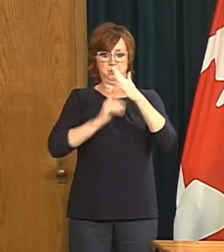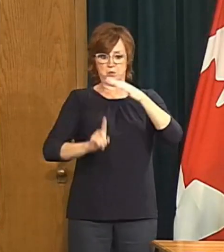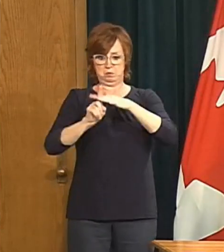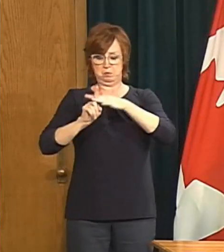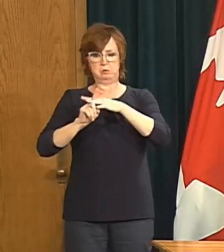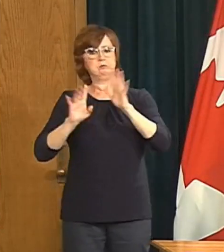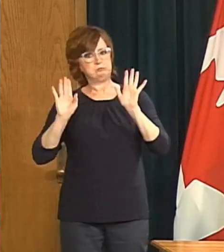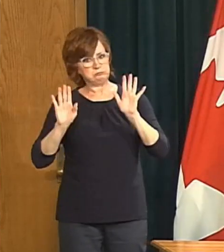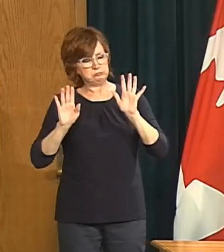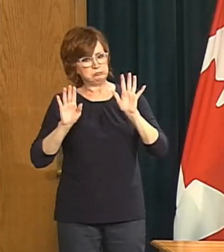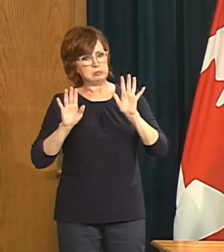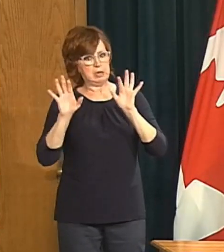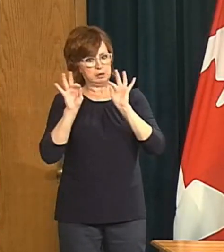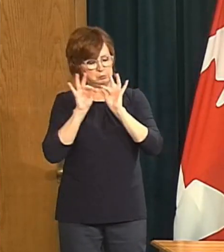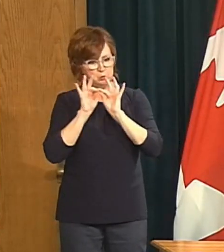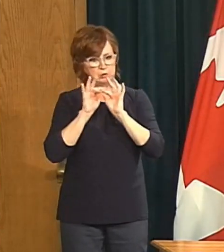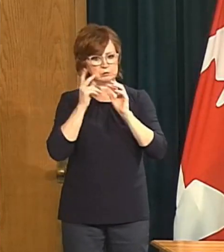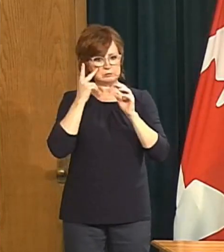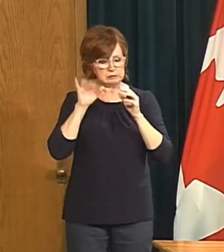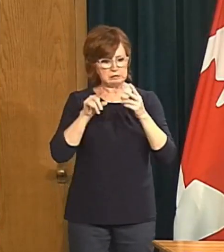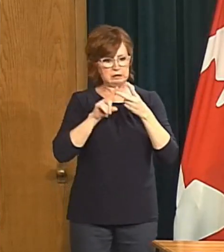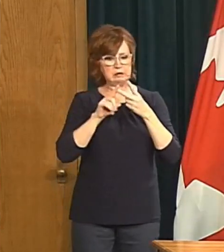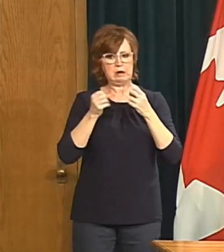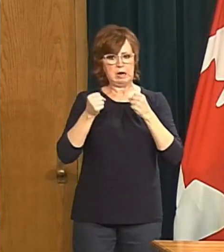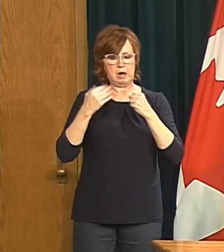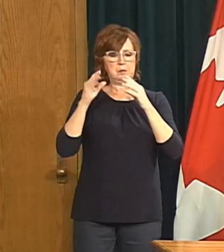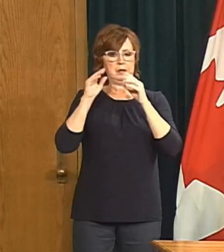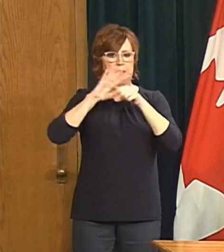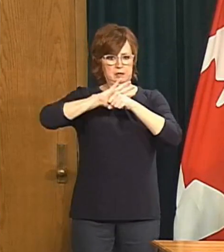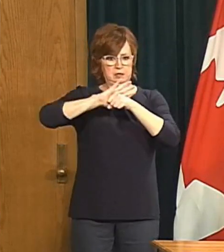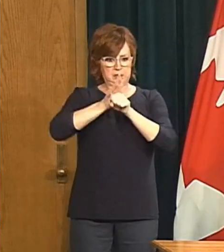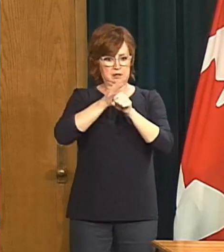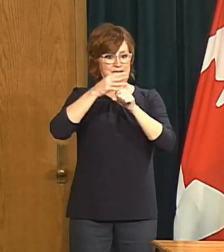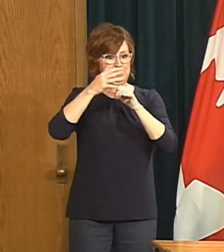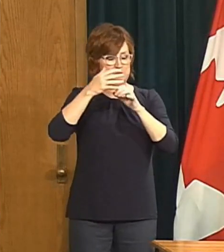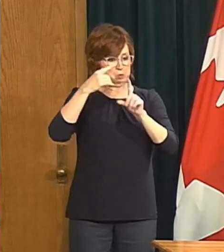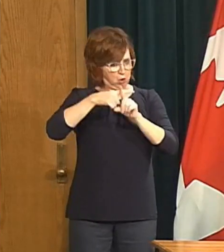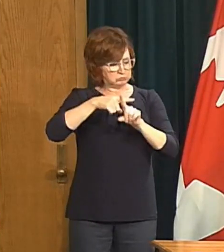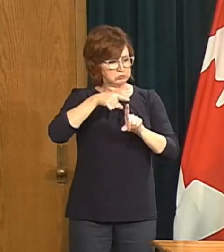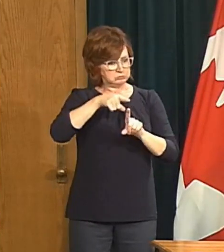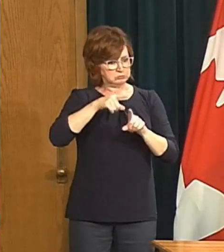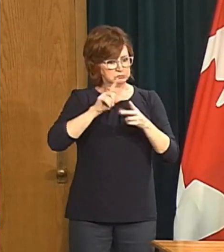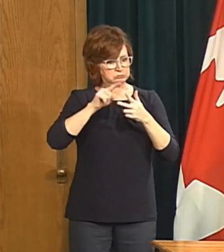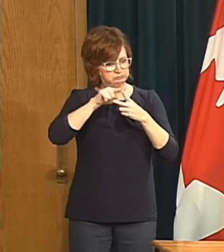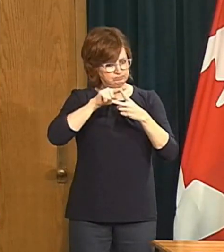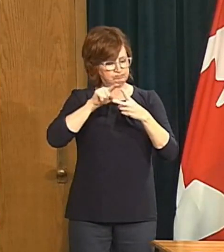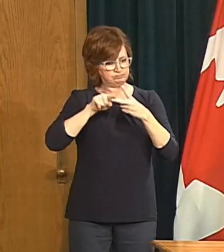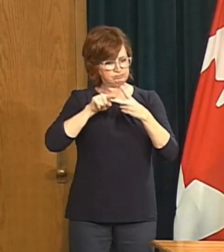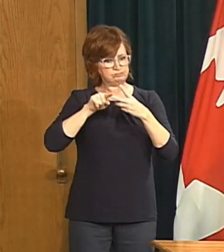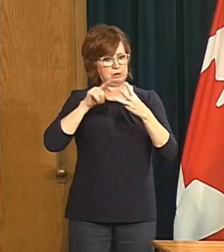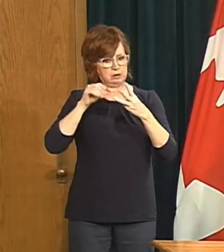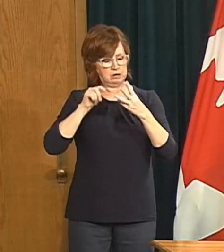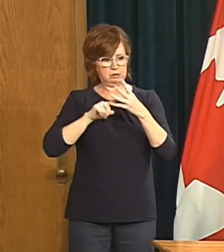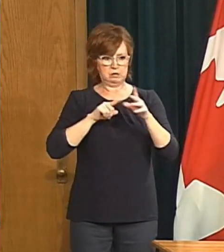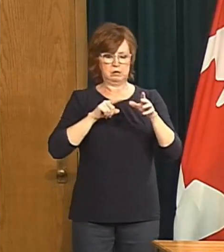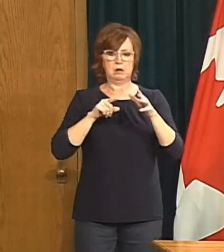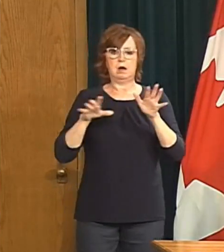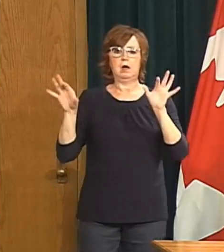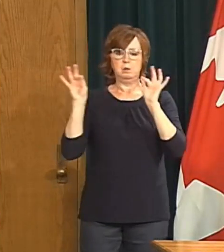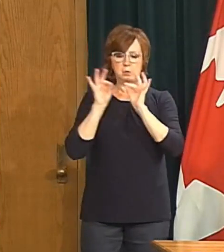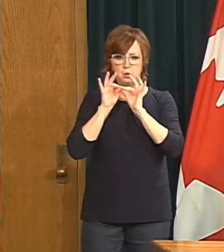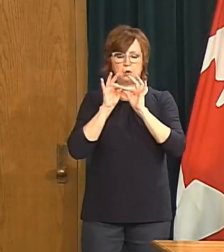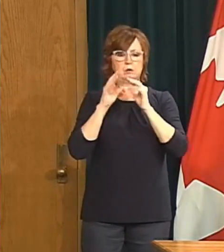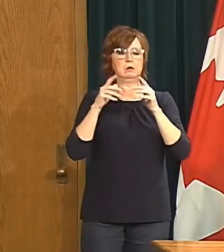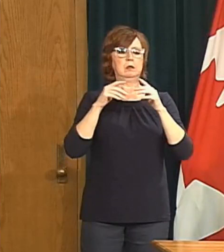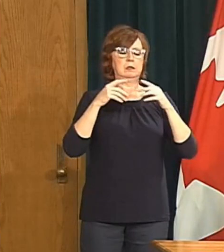positive ID numbers, managing the infection rate, if you will, so that our healthcare system can handle what is coming